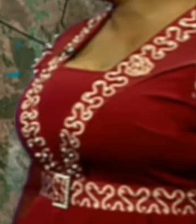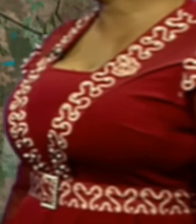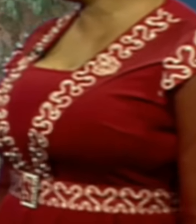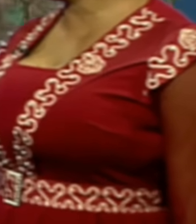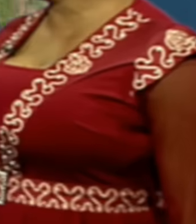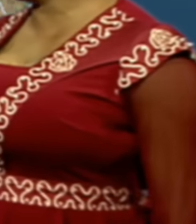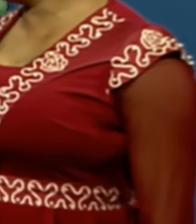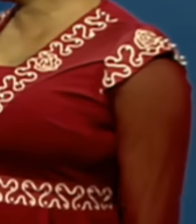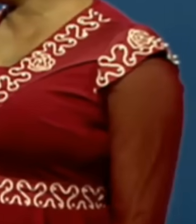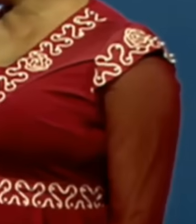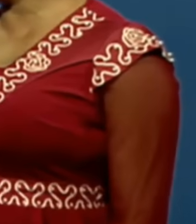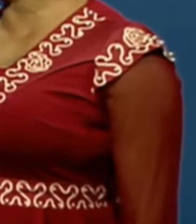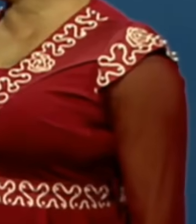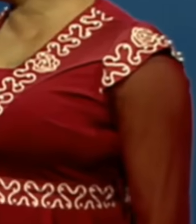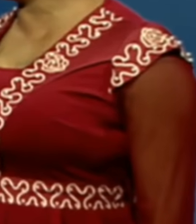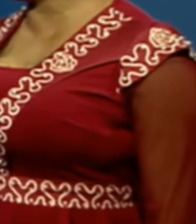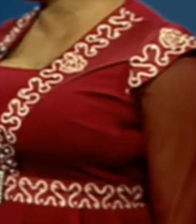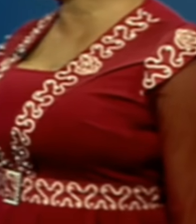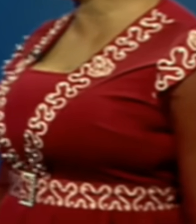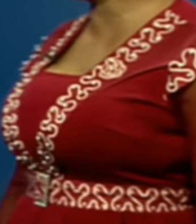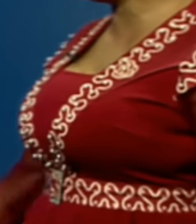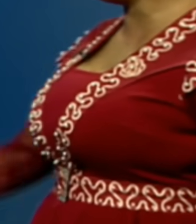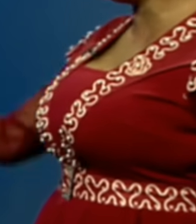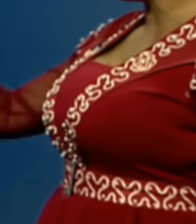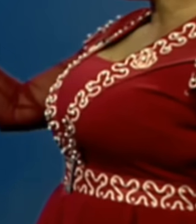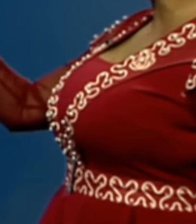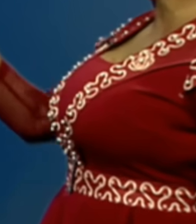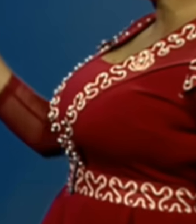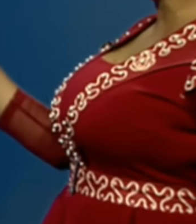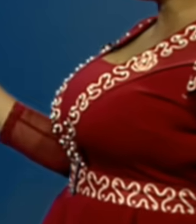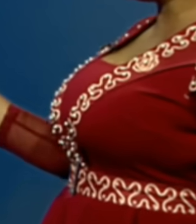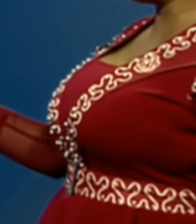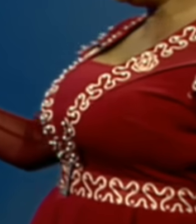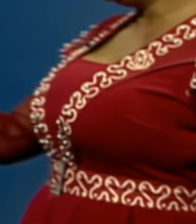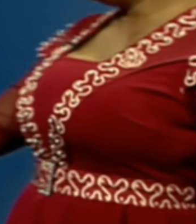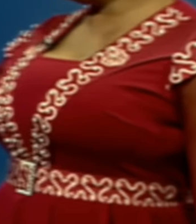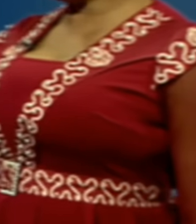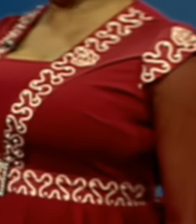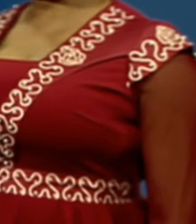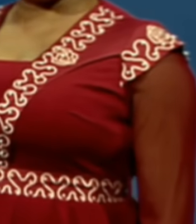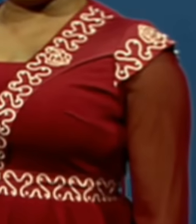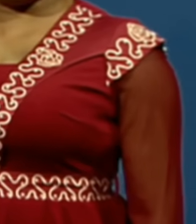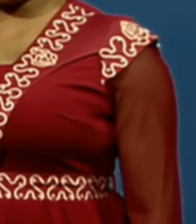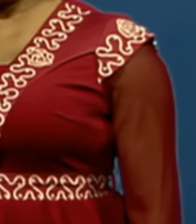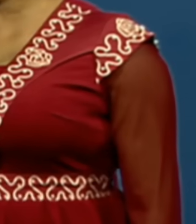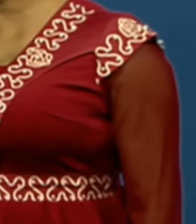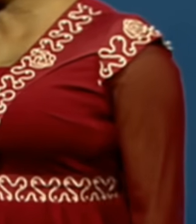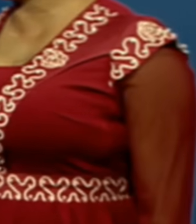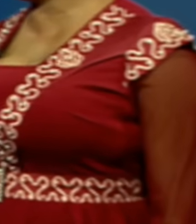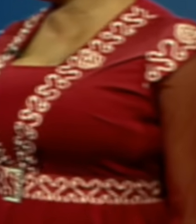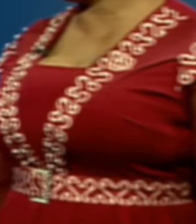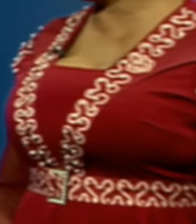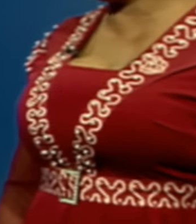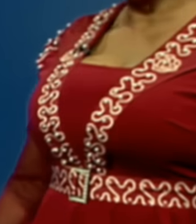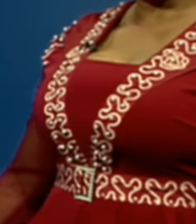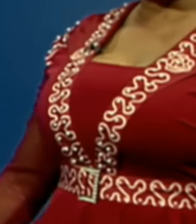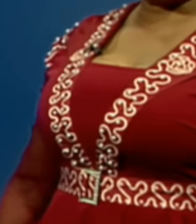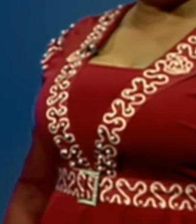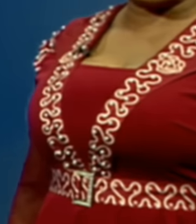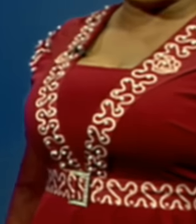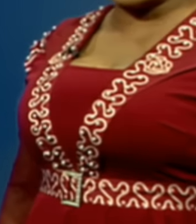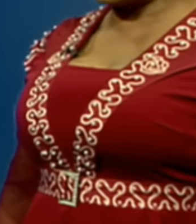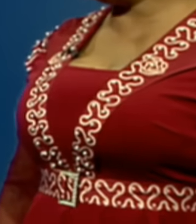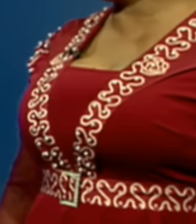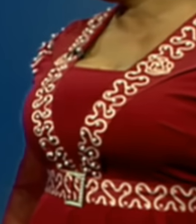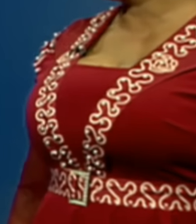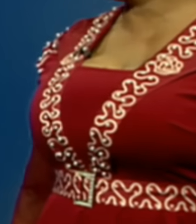20 re tšwela pele jwale le tšona go la KwaZulu-Natal go sasa re lebelela Ulundi, Richards Bay le wena o leng Vryheid go tla be go ruthetše letšatši le tšwele opea